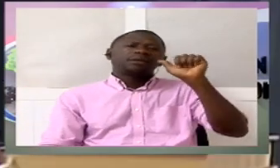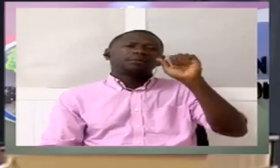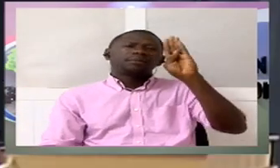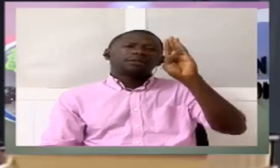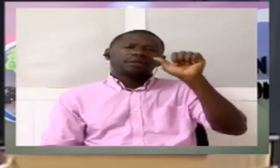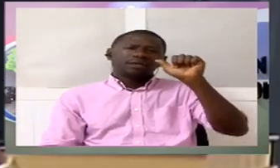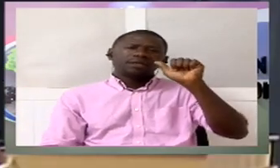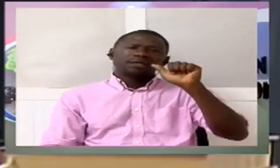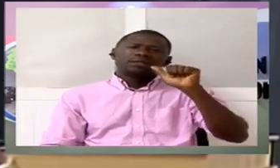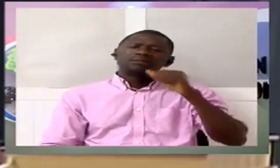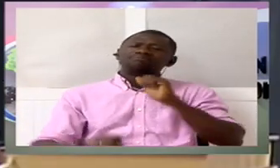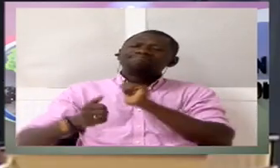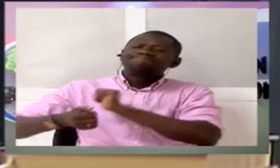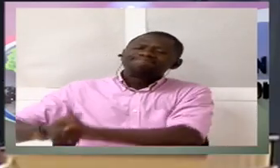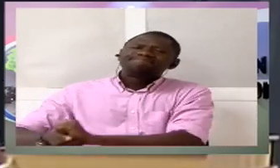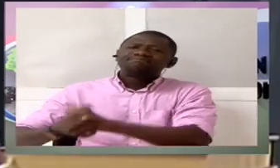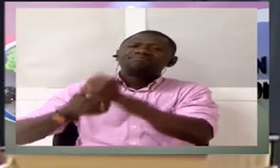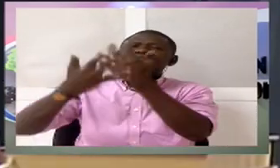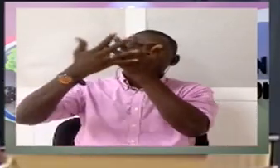baba nata wati jelle ke muto kono